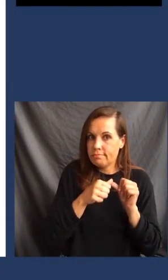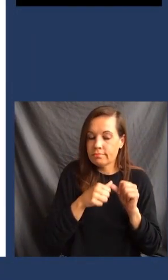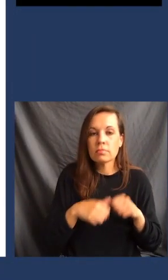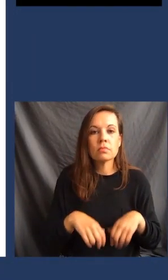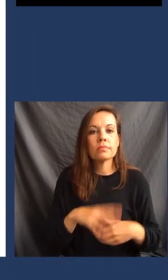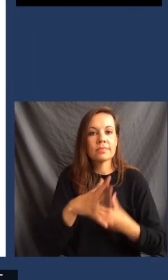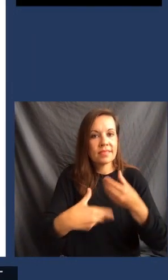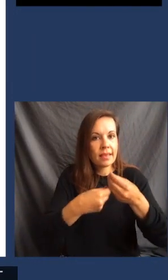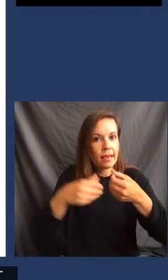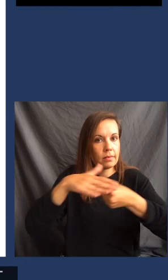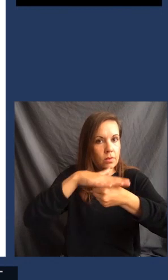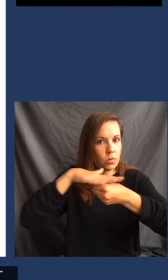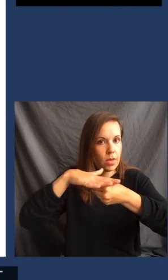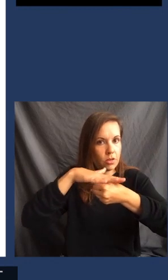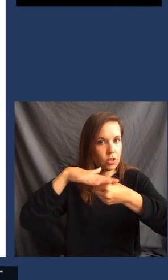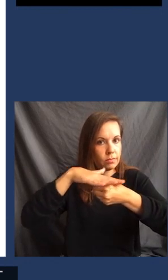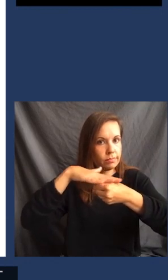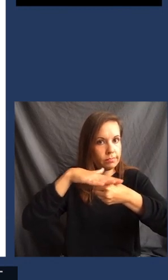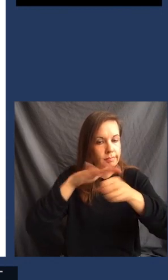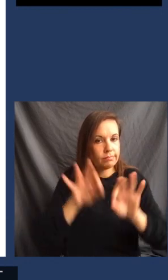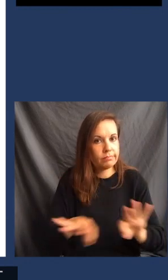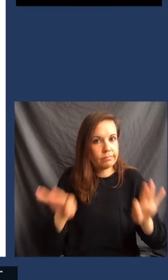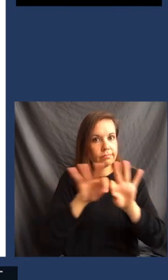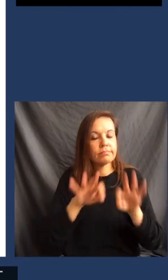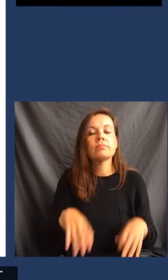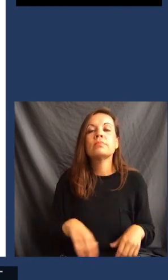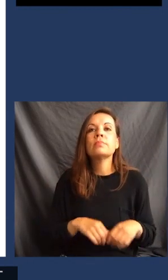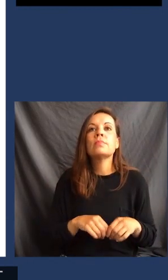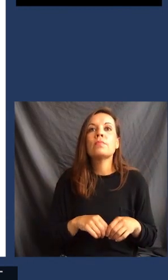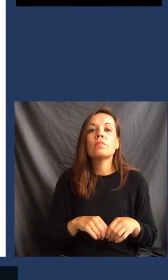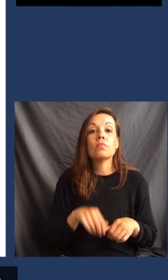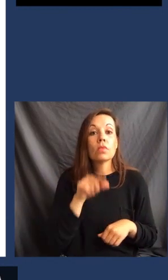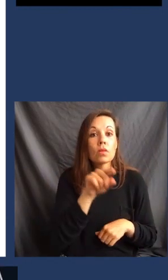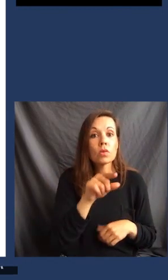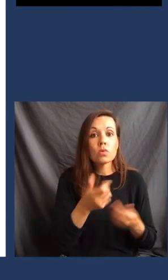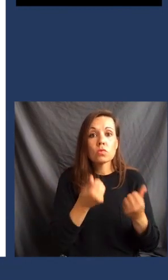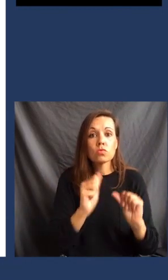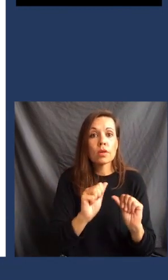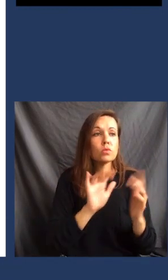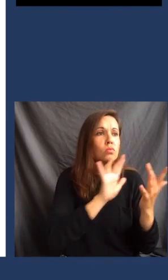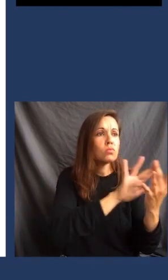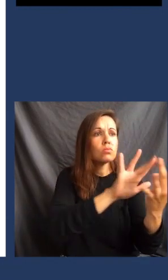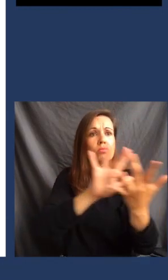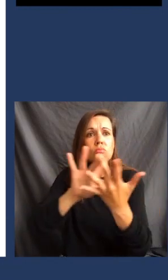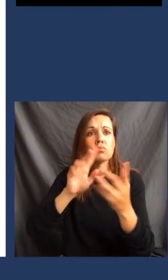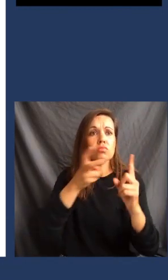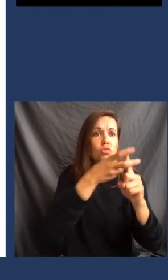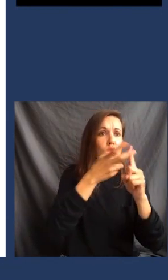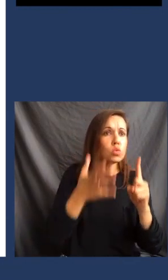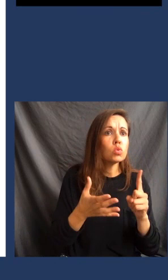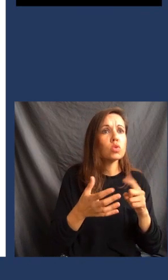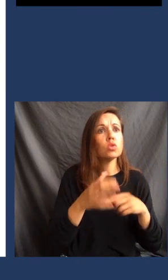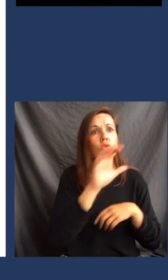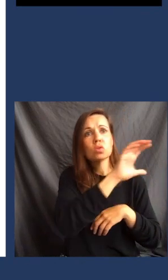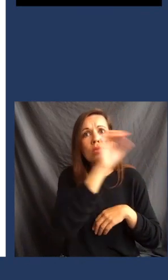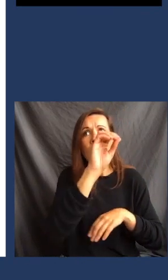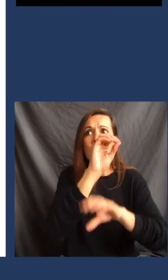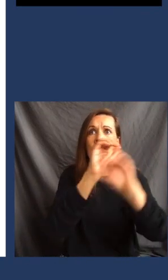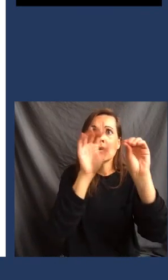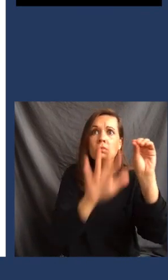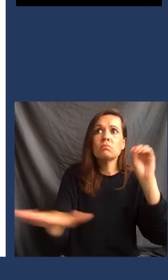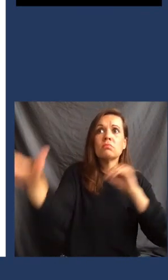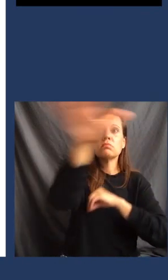to add a location. If you are reaching out to recruiters and employers, it's really good and